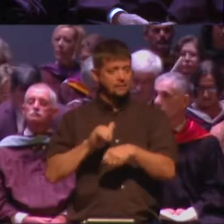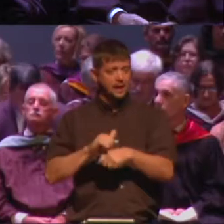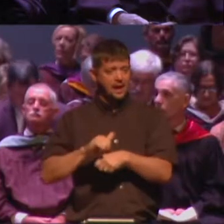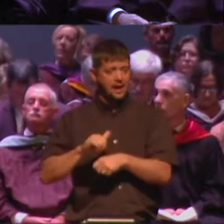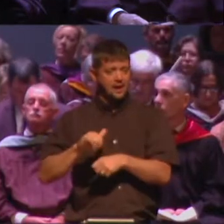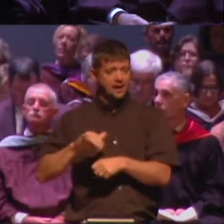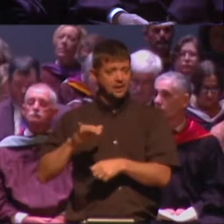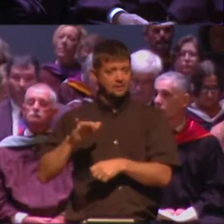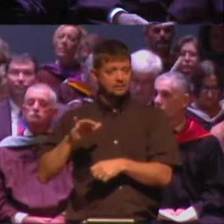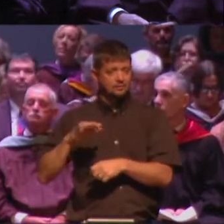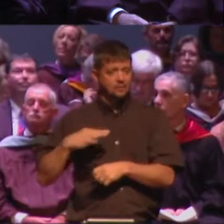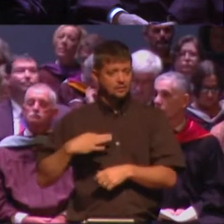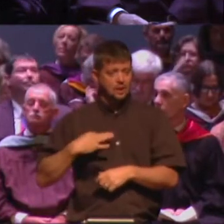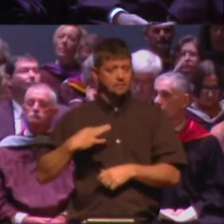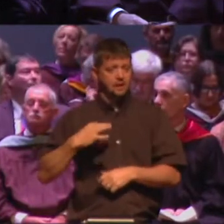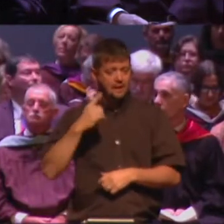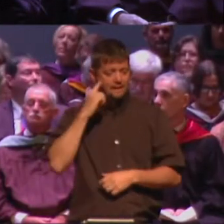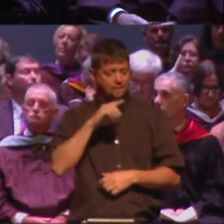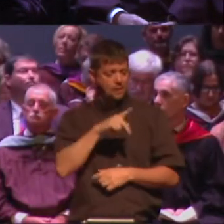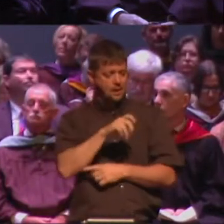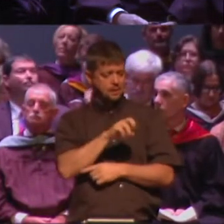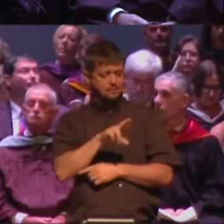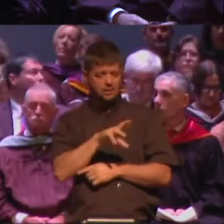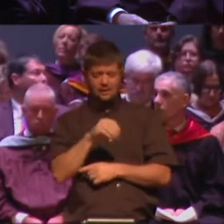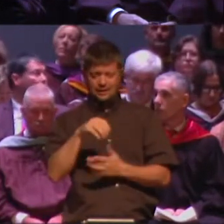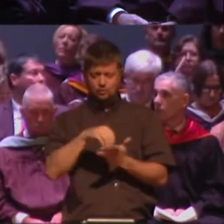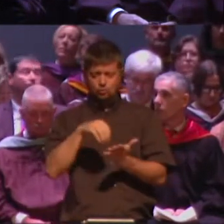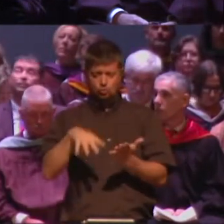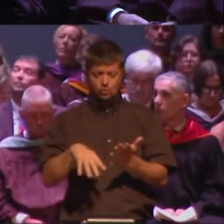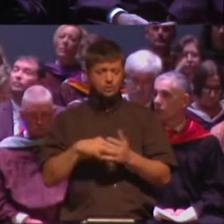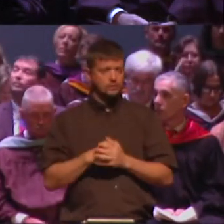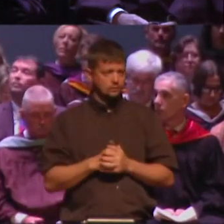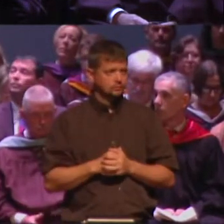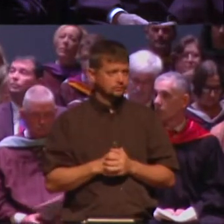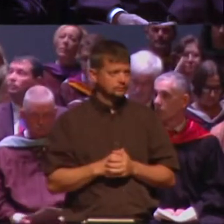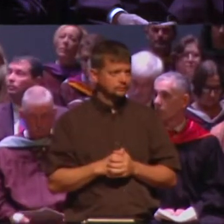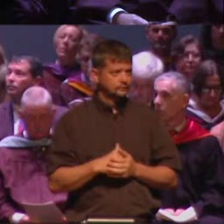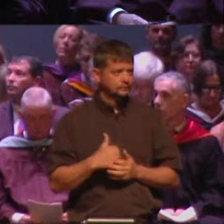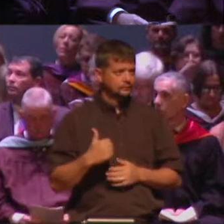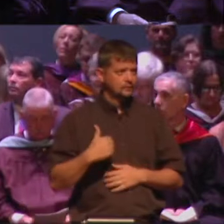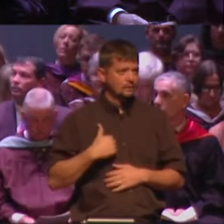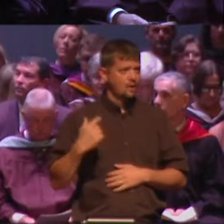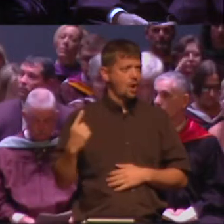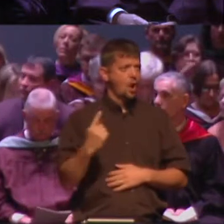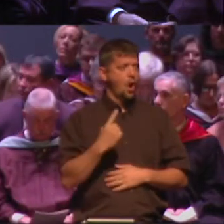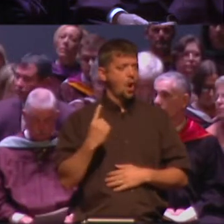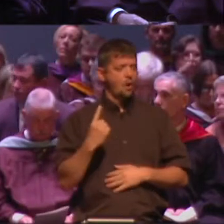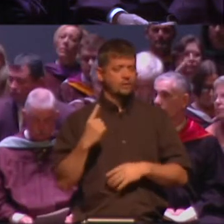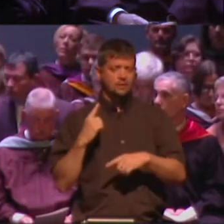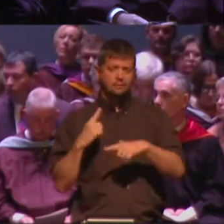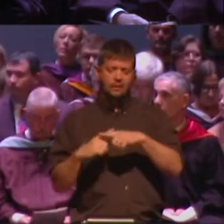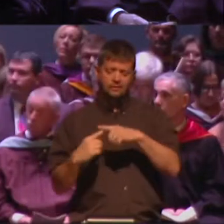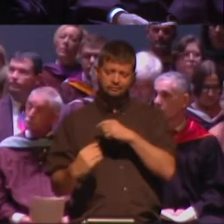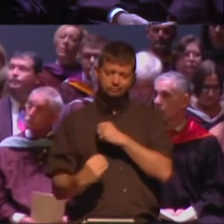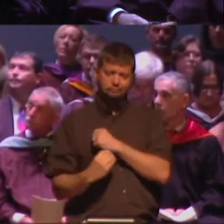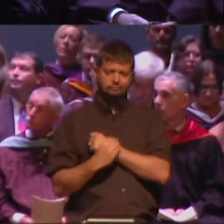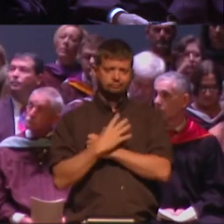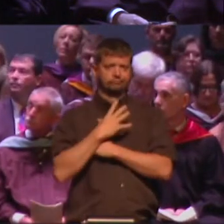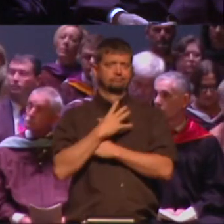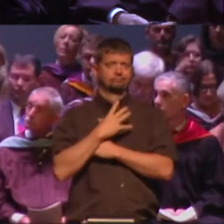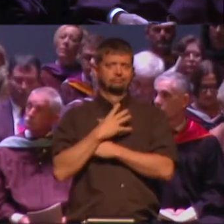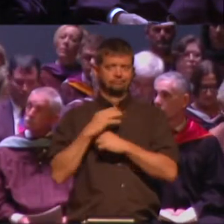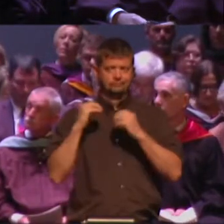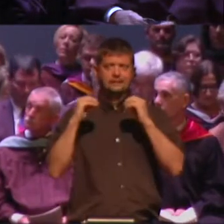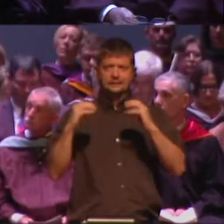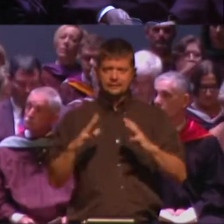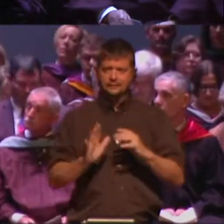his or her own peers and students. We have all been positively impacted by our instructors